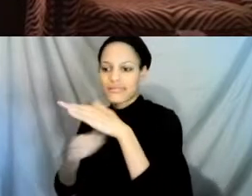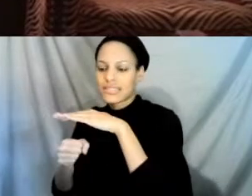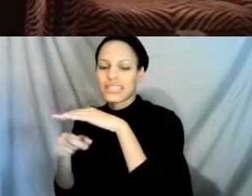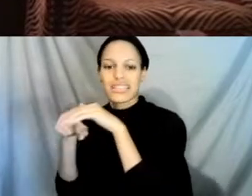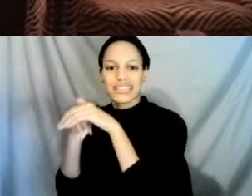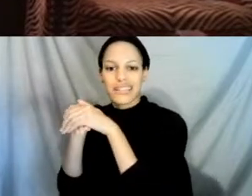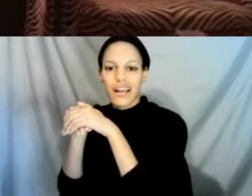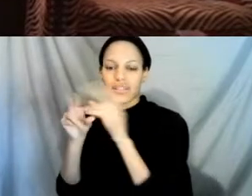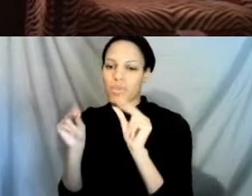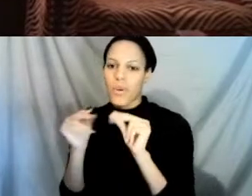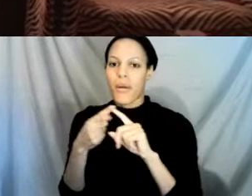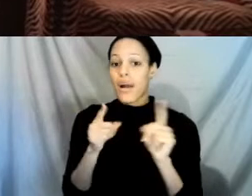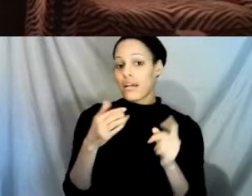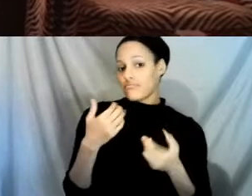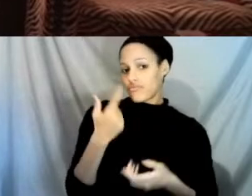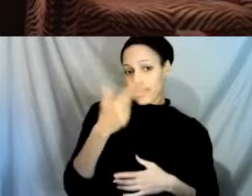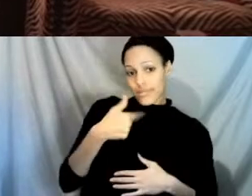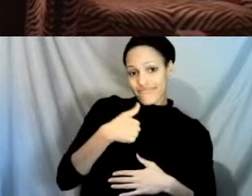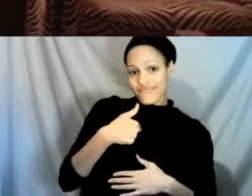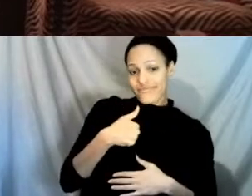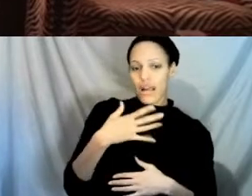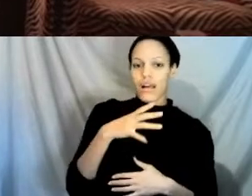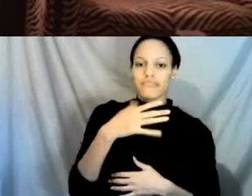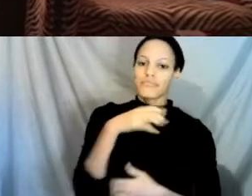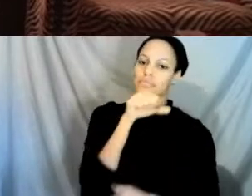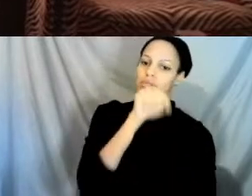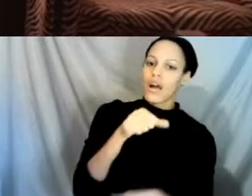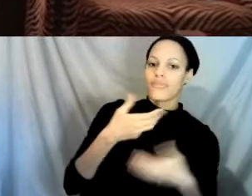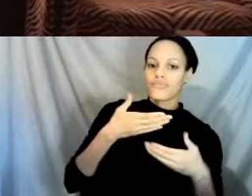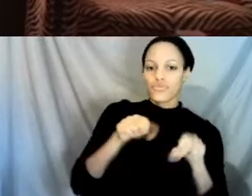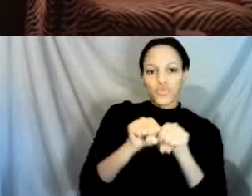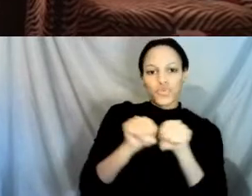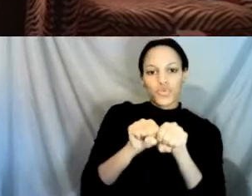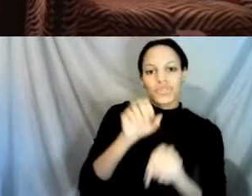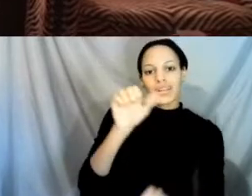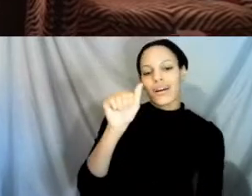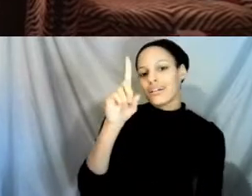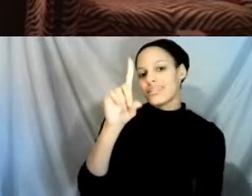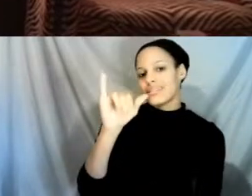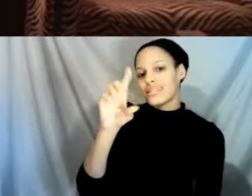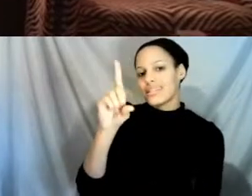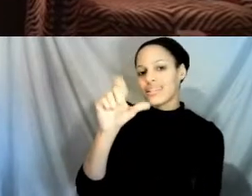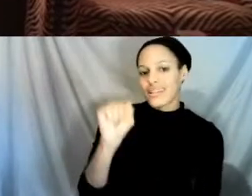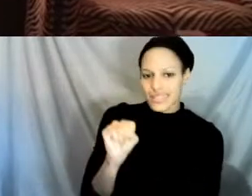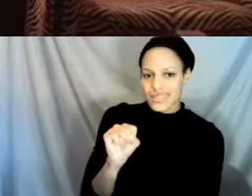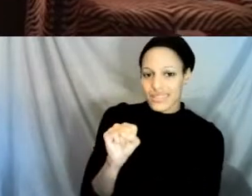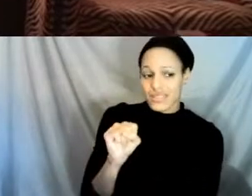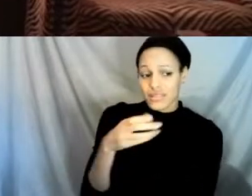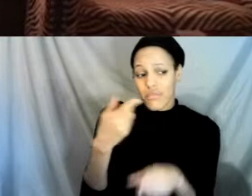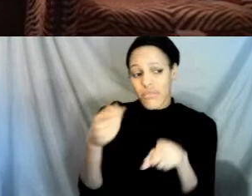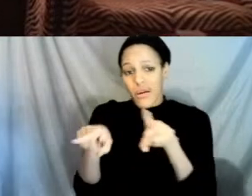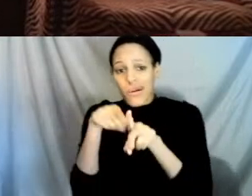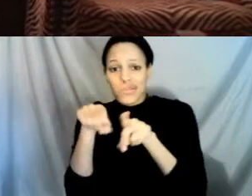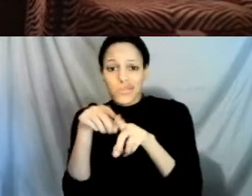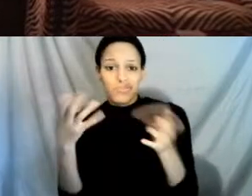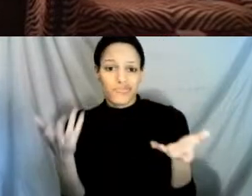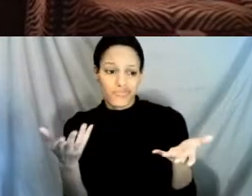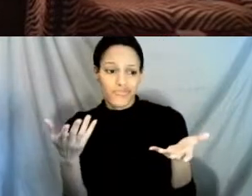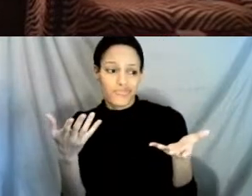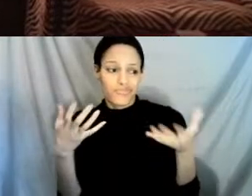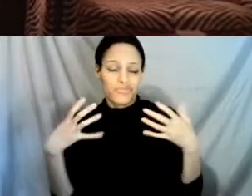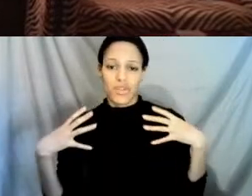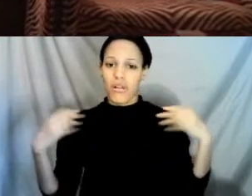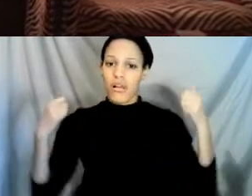but I love to wear fur coats. I love to talk slang and hang out with my cousins